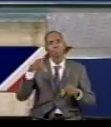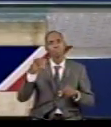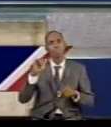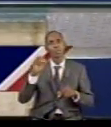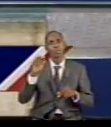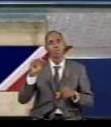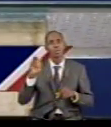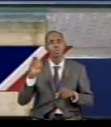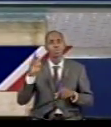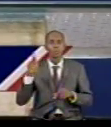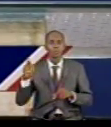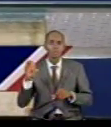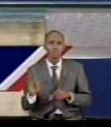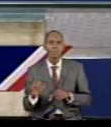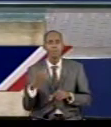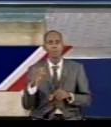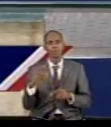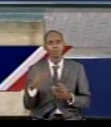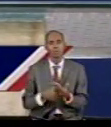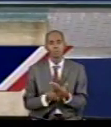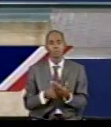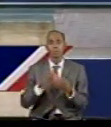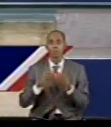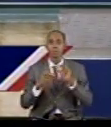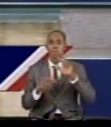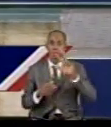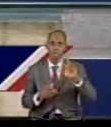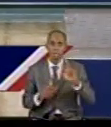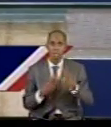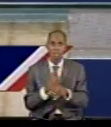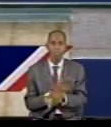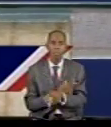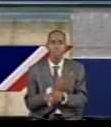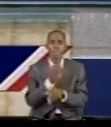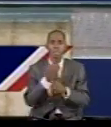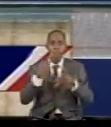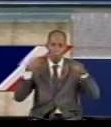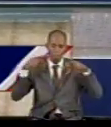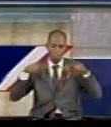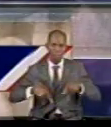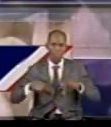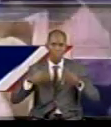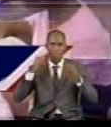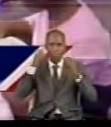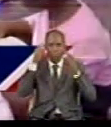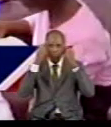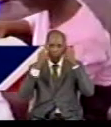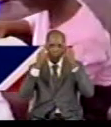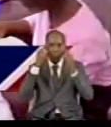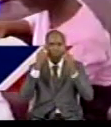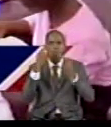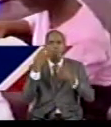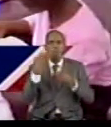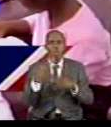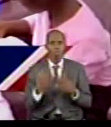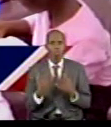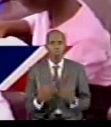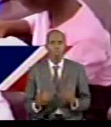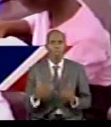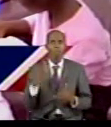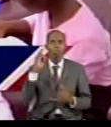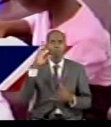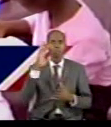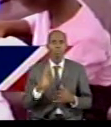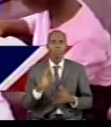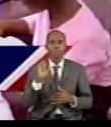personal concern of present preachers of the gospel. Like Paul, the apostle was